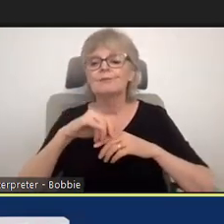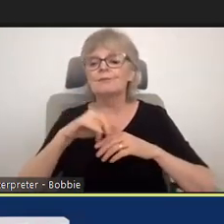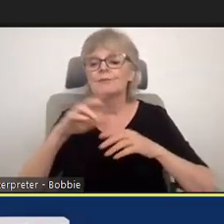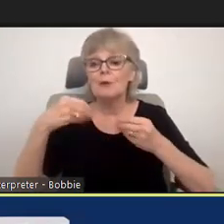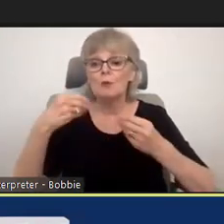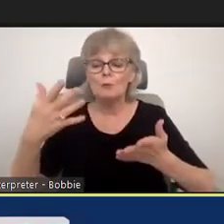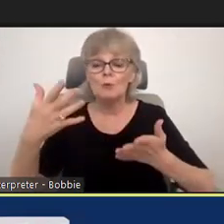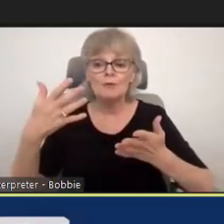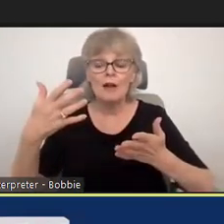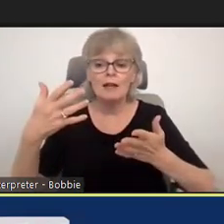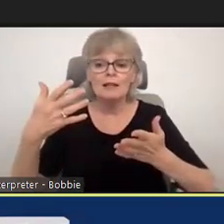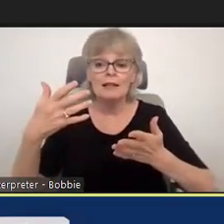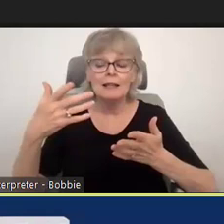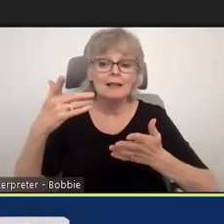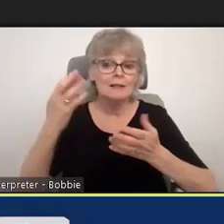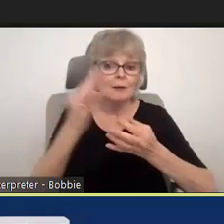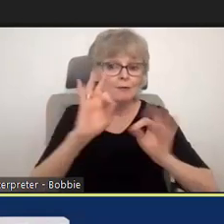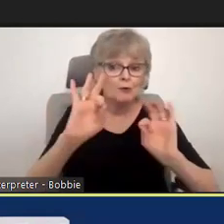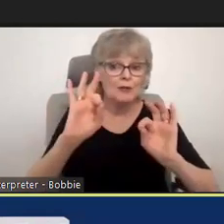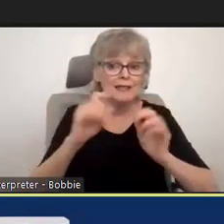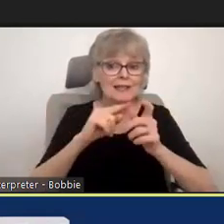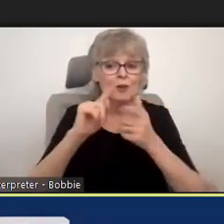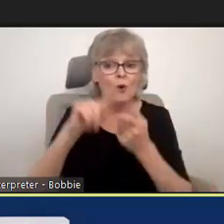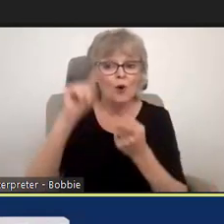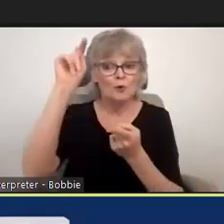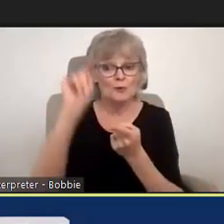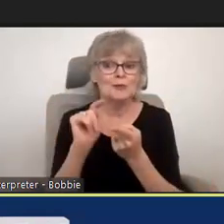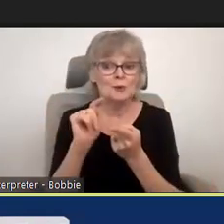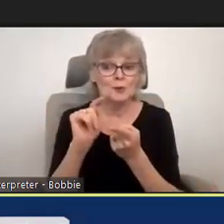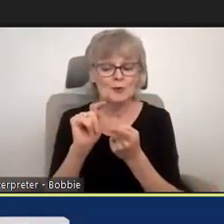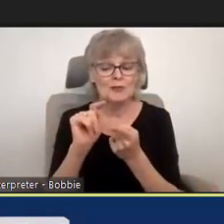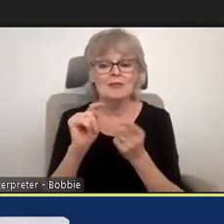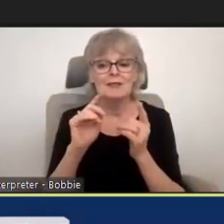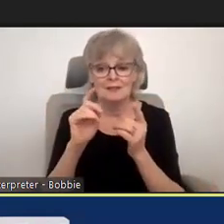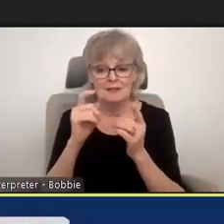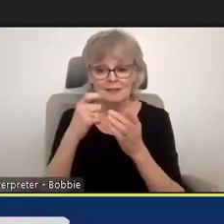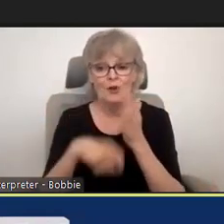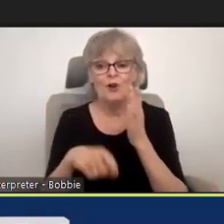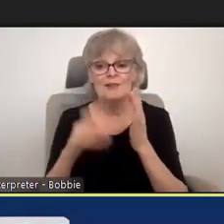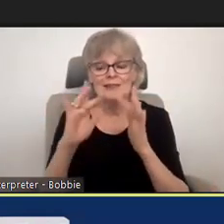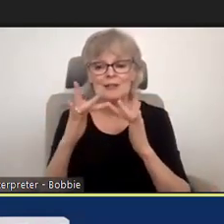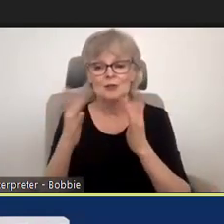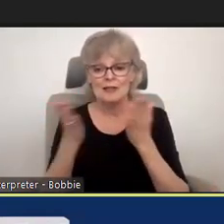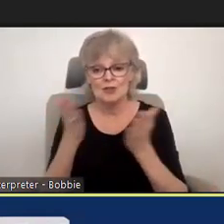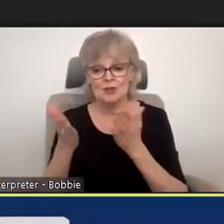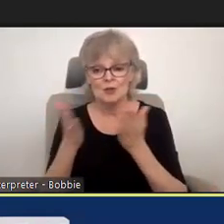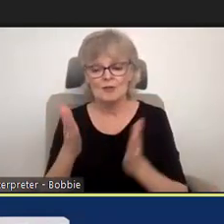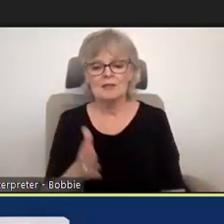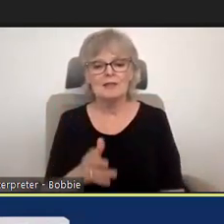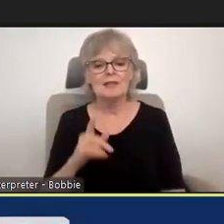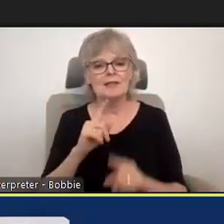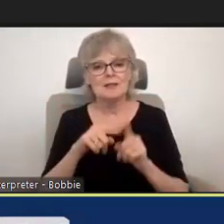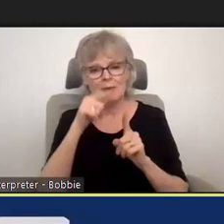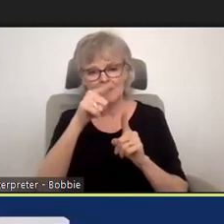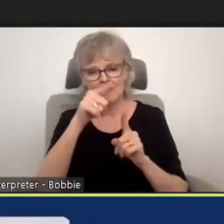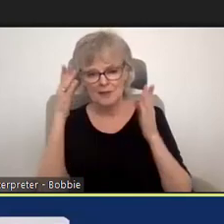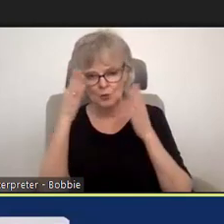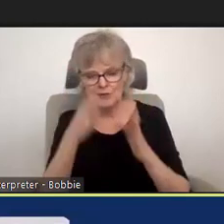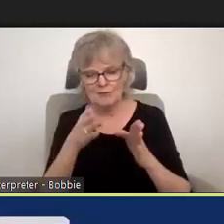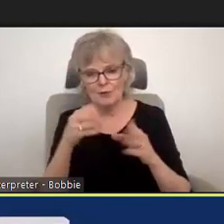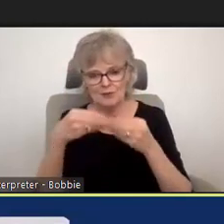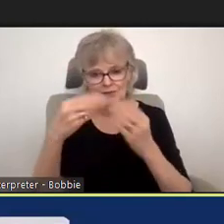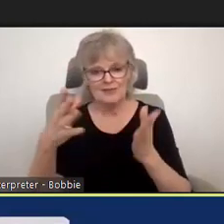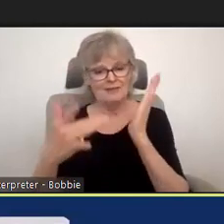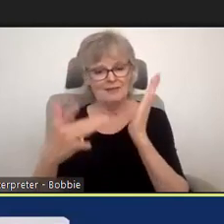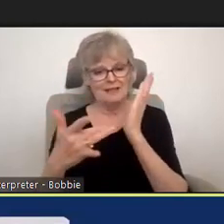reduced internet services, things like that. But this was focused on getting technology in the hands